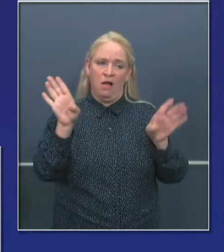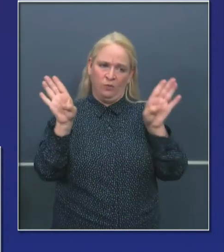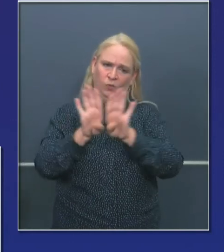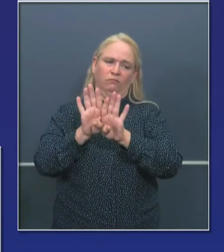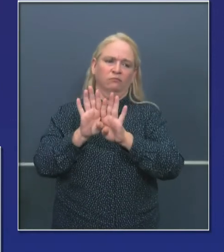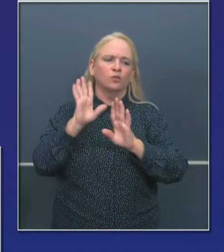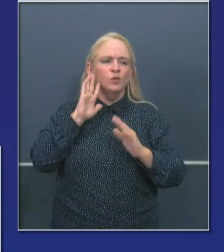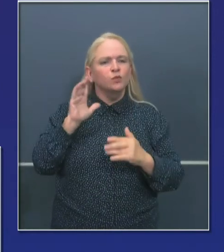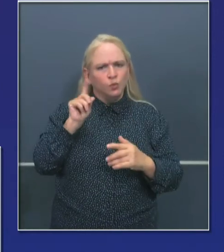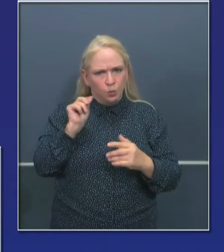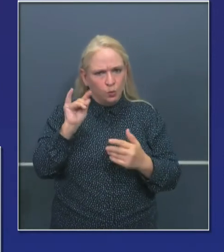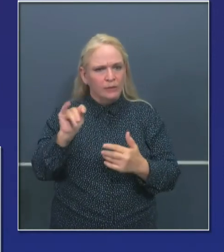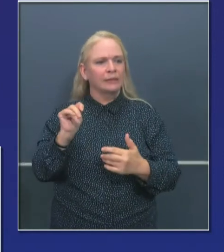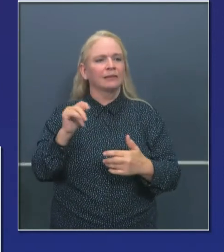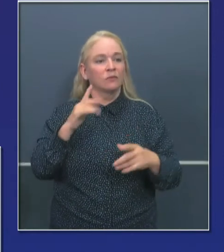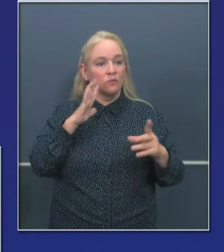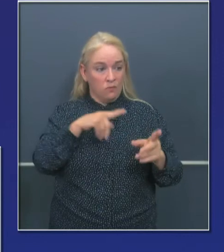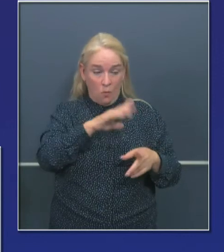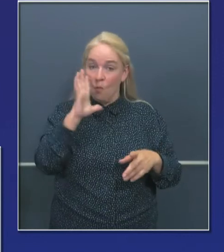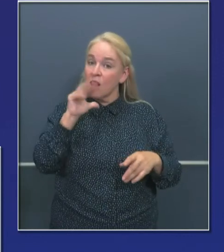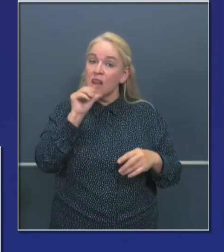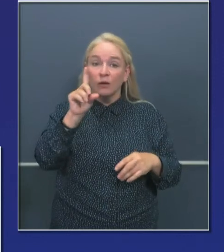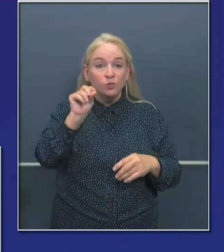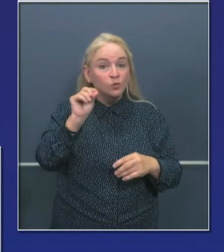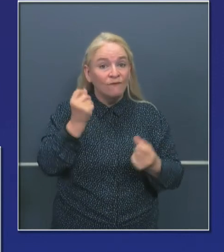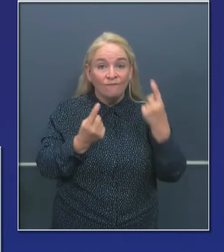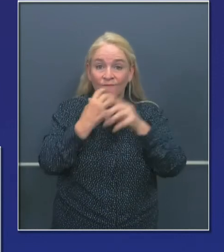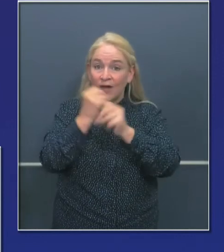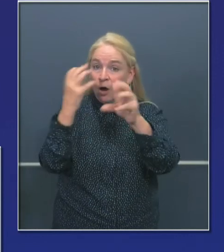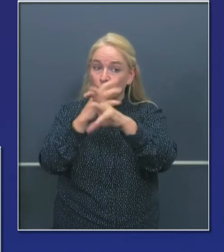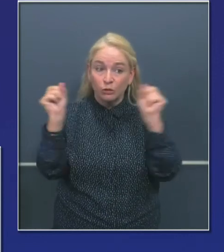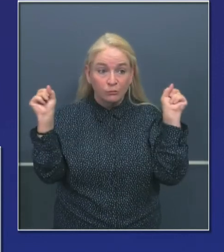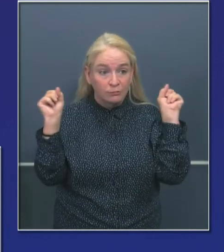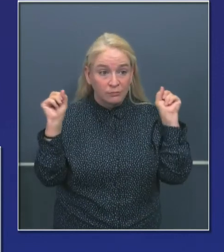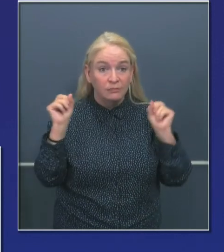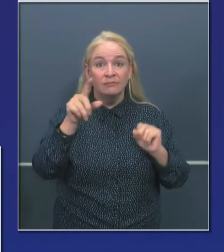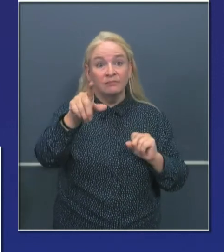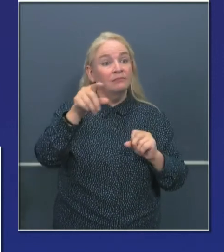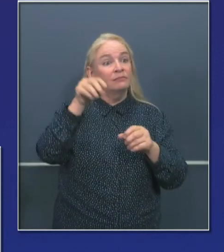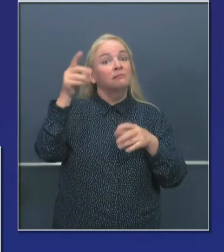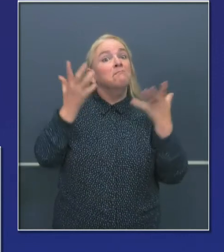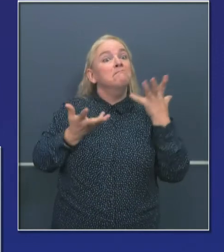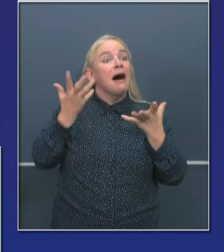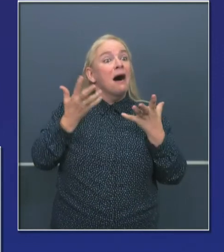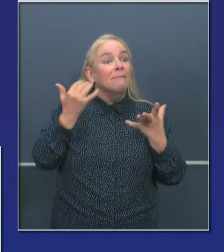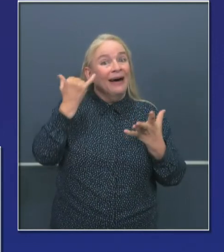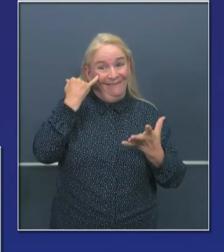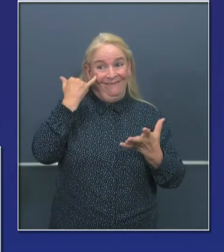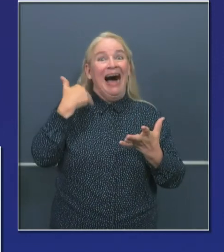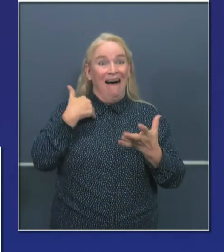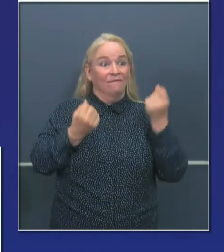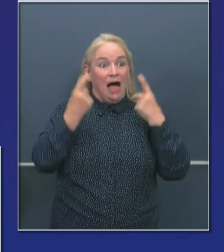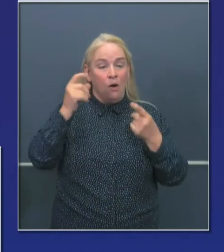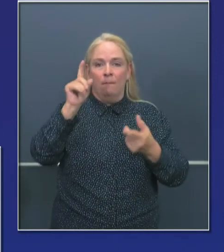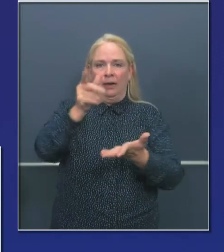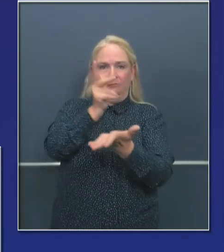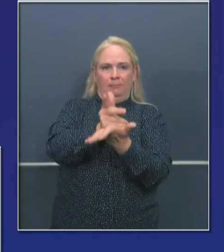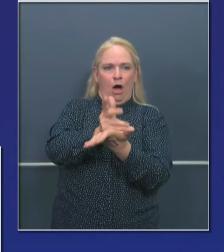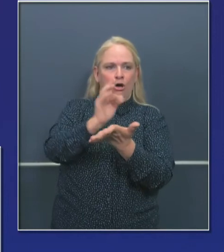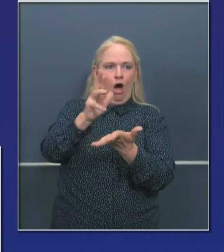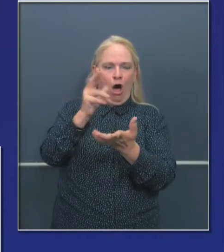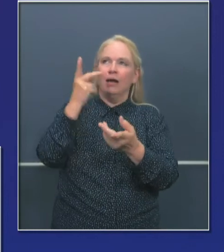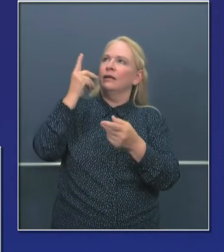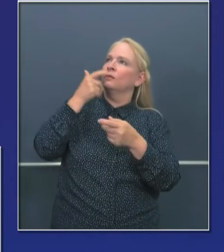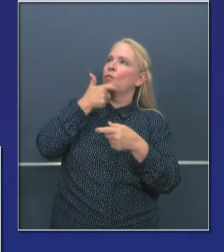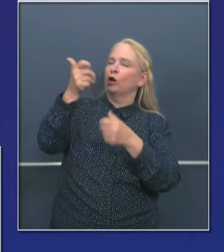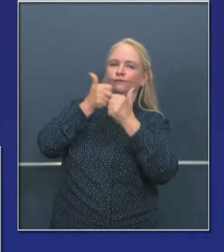continue to do our fireworks, but we encourage you to stay in your cars or stay home and just enjoy them from afar.